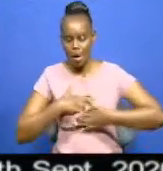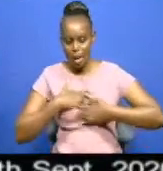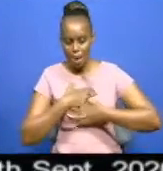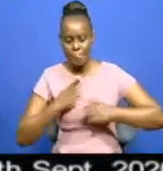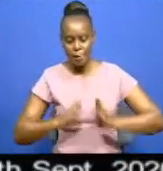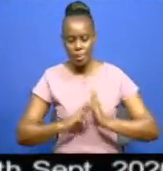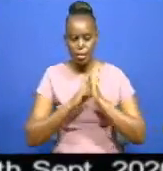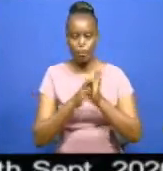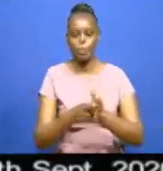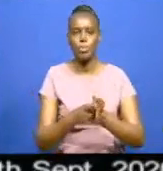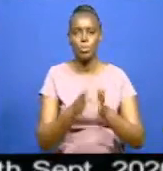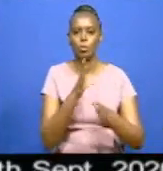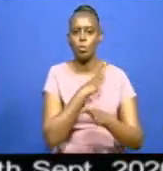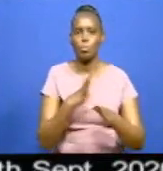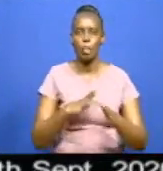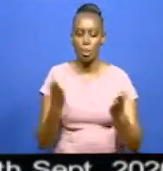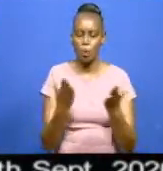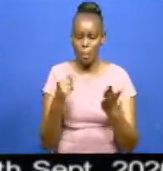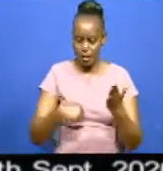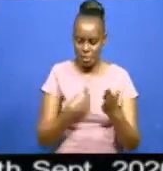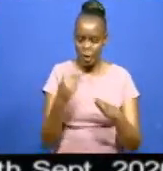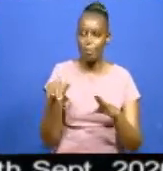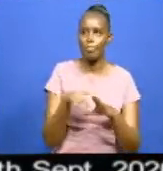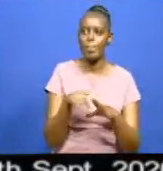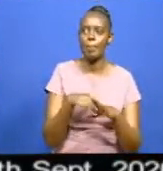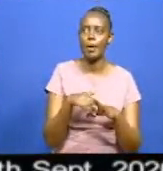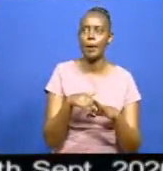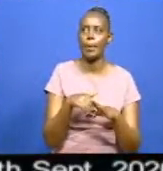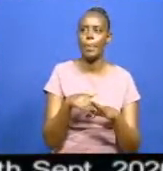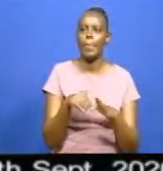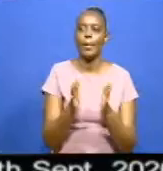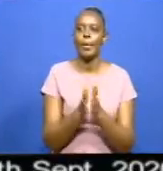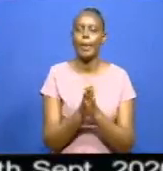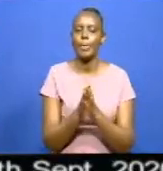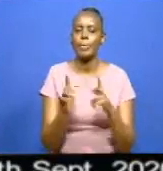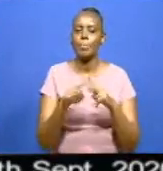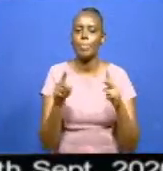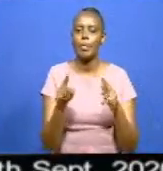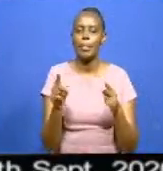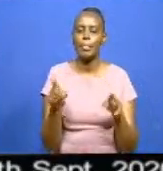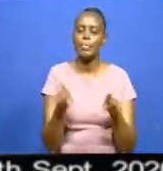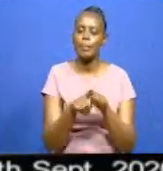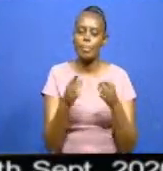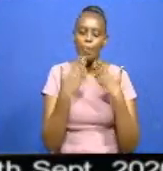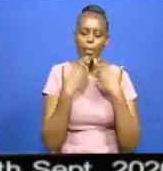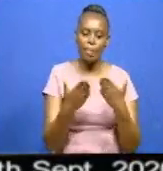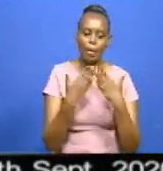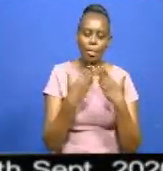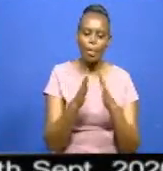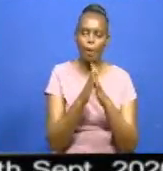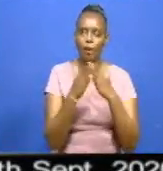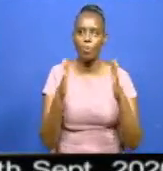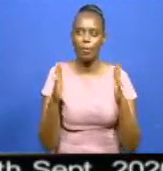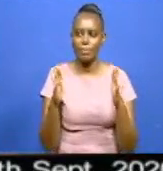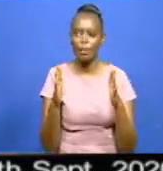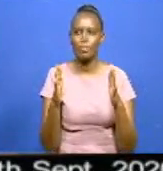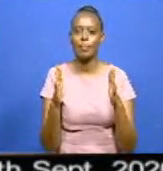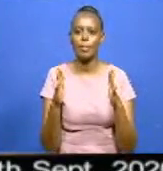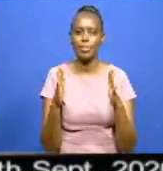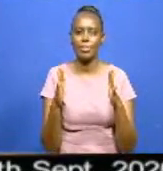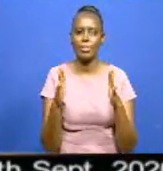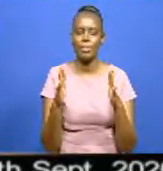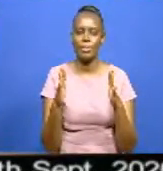by the committee, where I'm also a member. And on the onset, also thank and congratulate